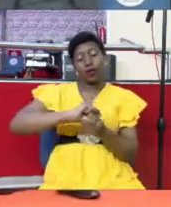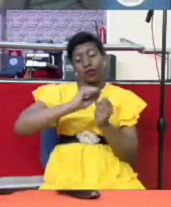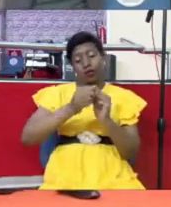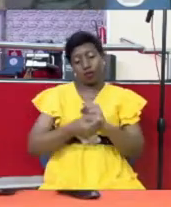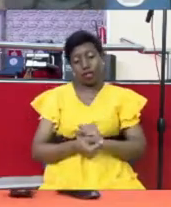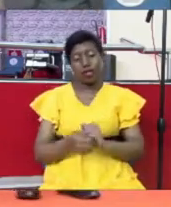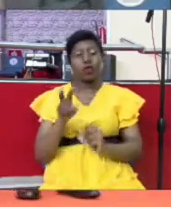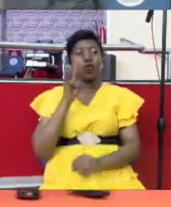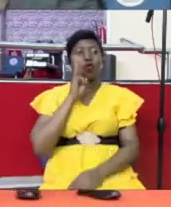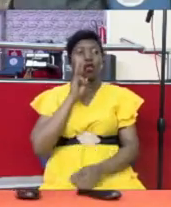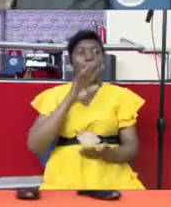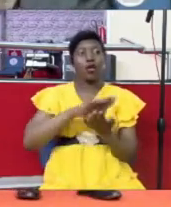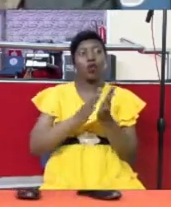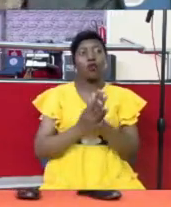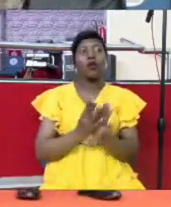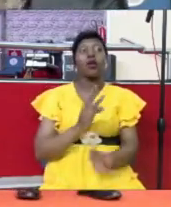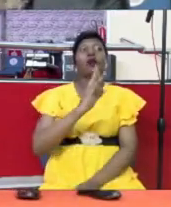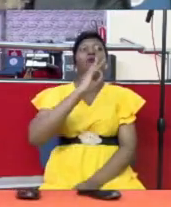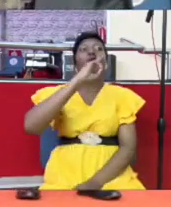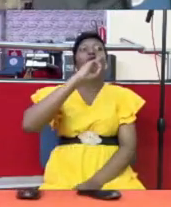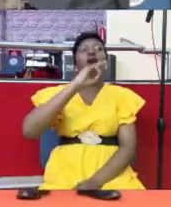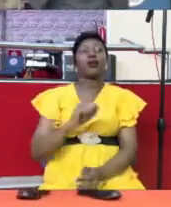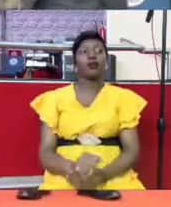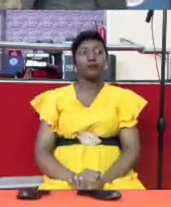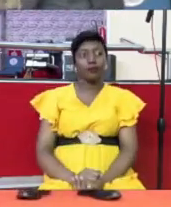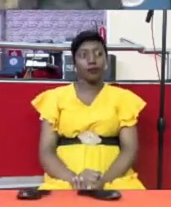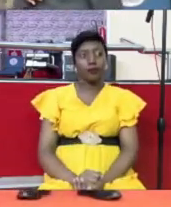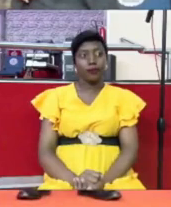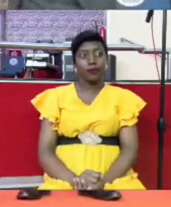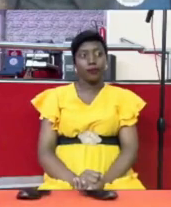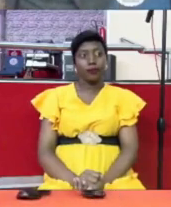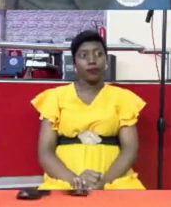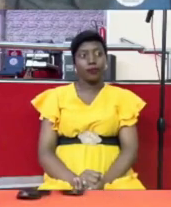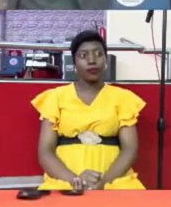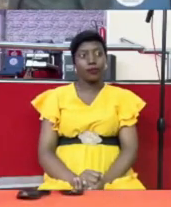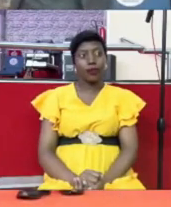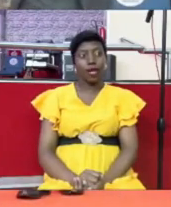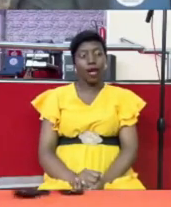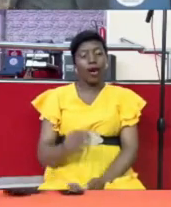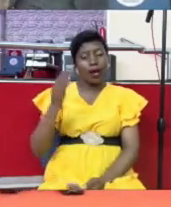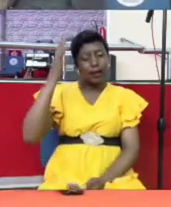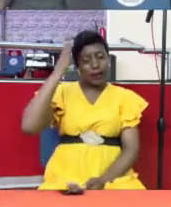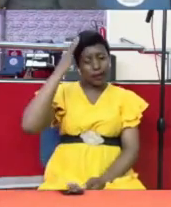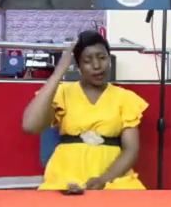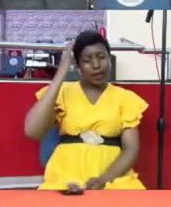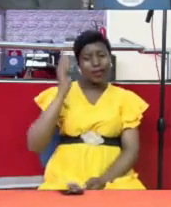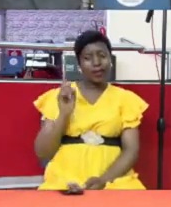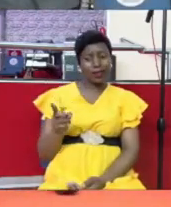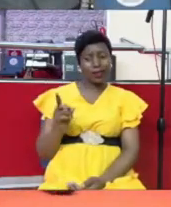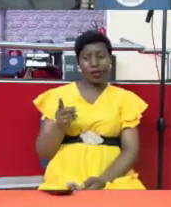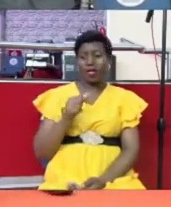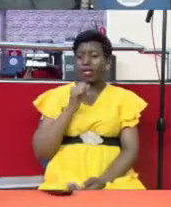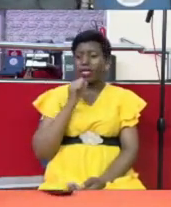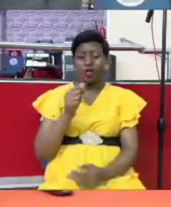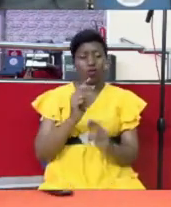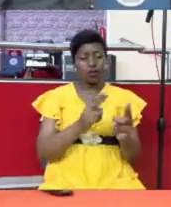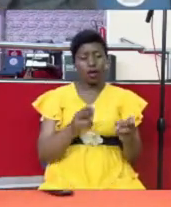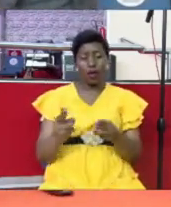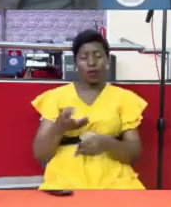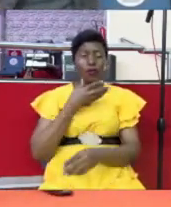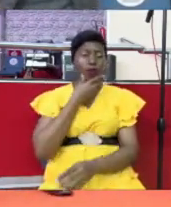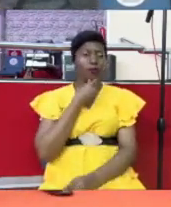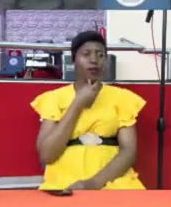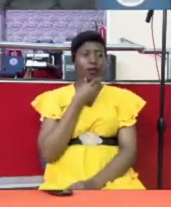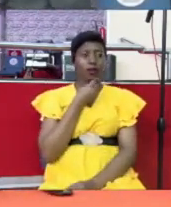water into wine. Akabadilisha maji ikawa mvinyo. They realized he was not an ordinary man. Wakaona kwamba sio mtu tu